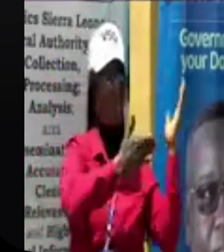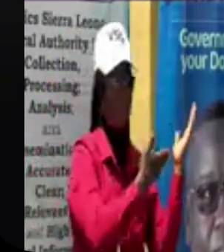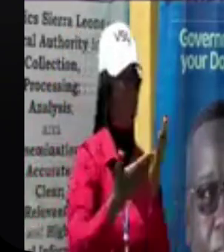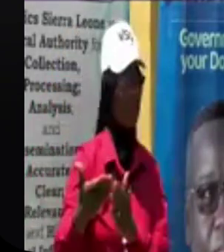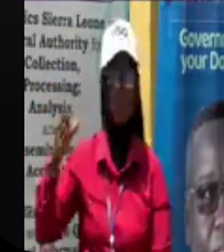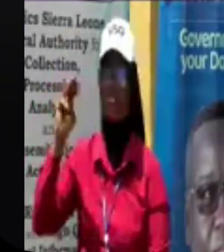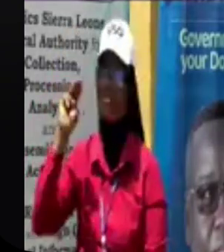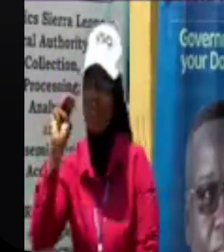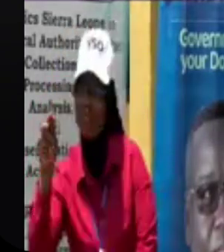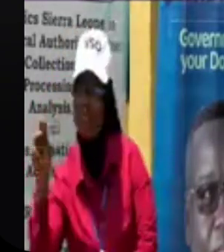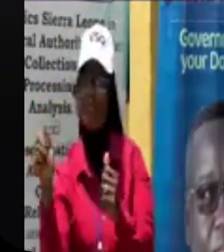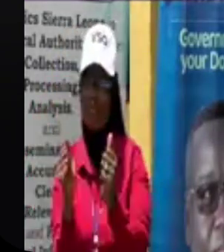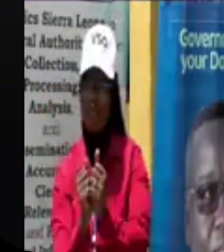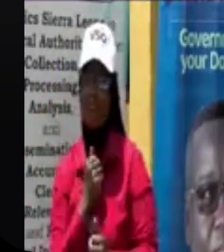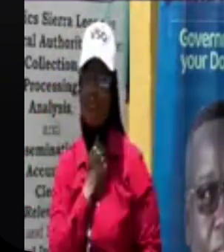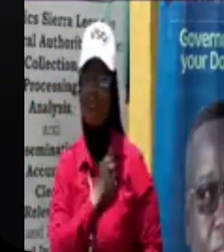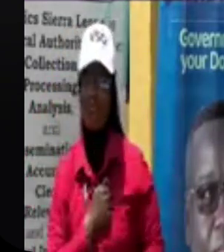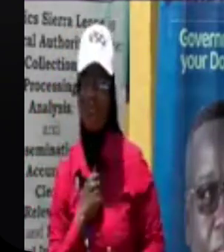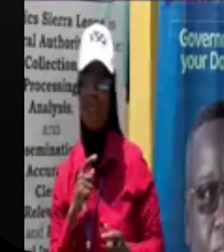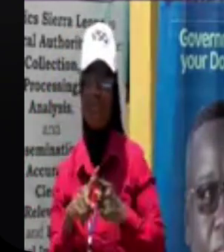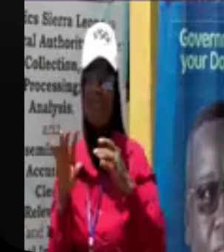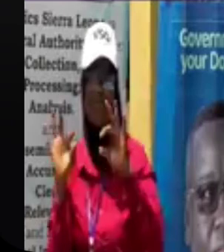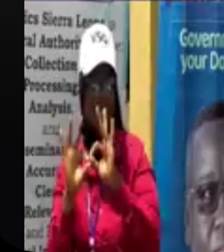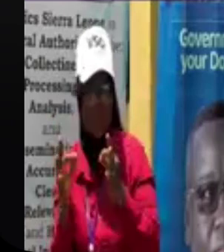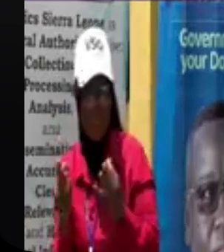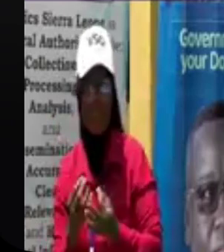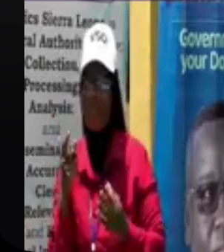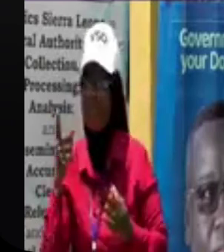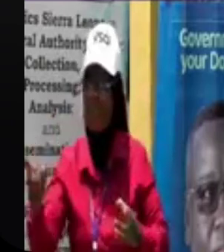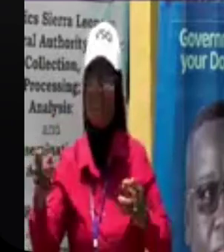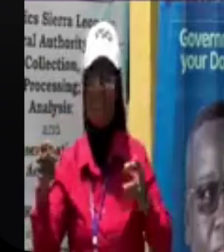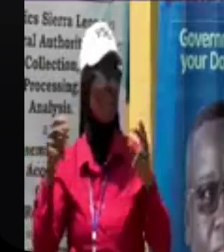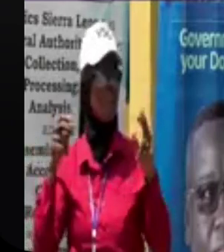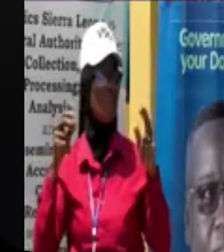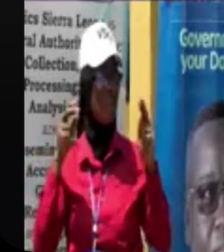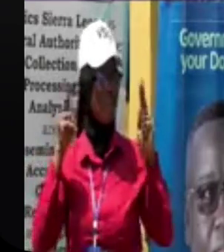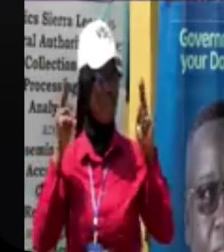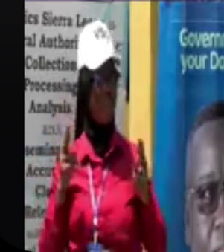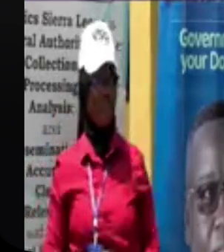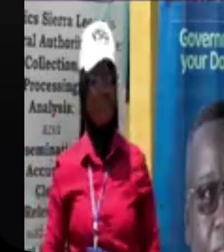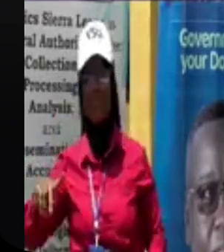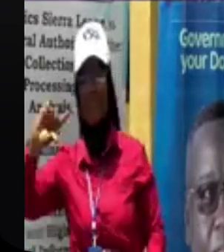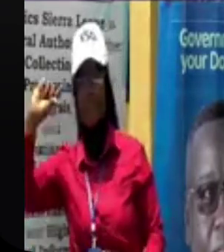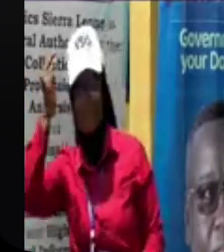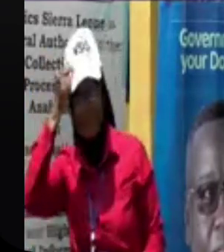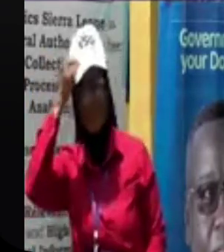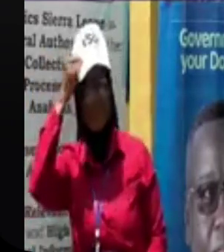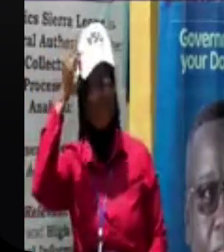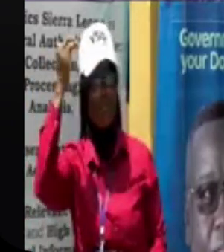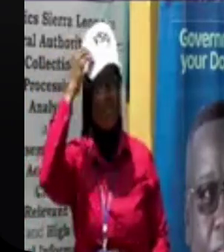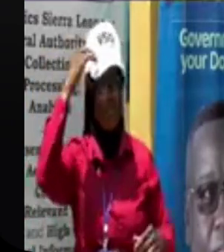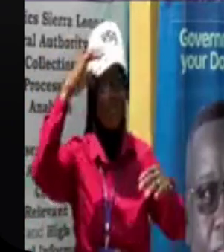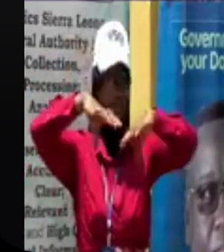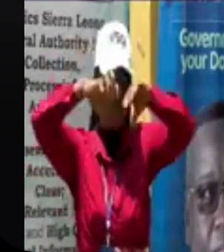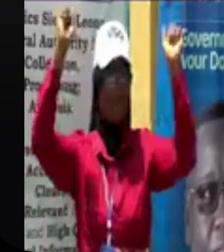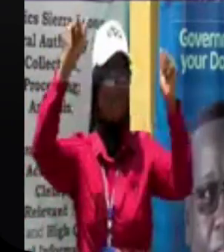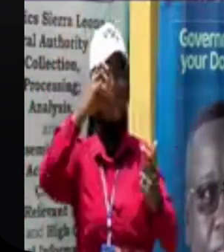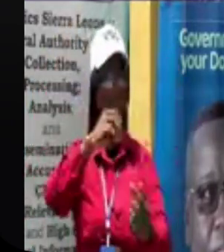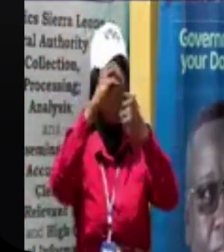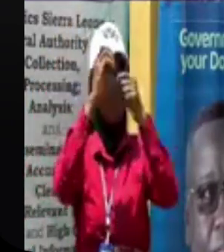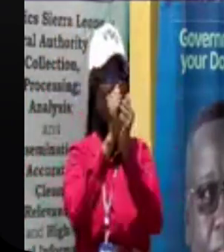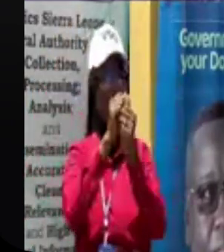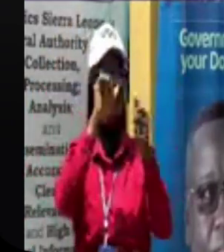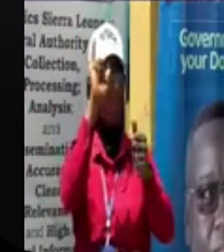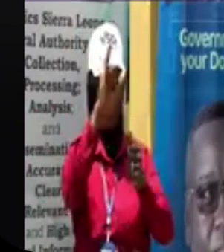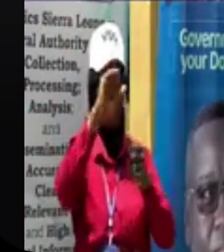feel them, we sympathize with the family. This is a humanitarian government. I know all waiting president say personally they do in their